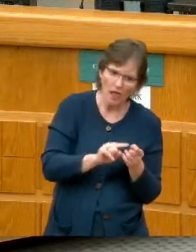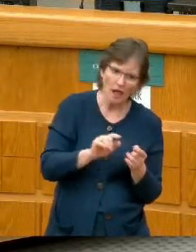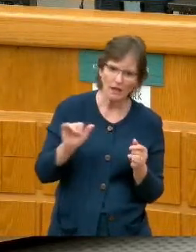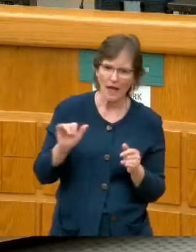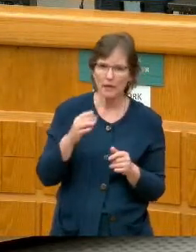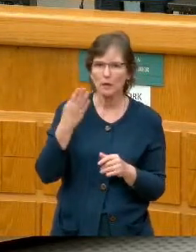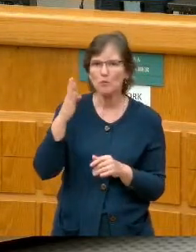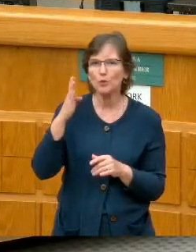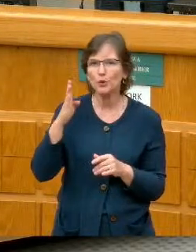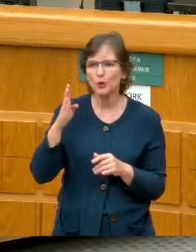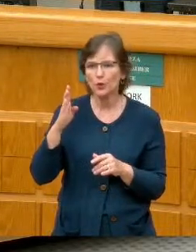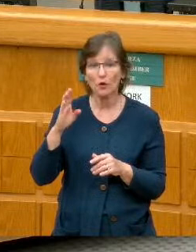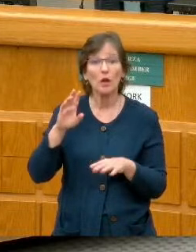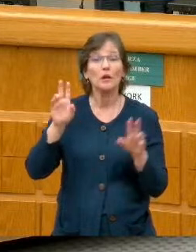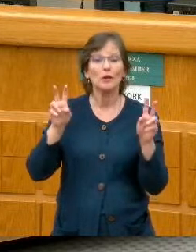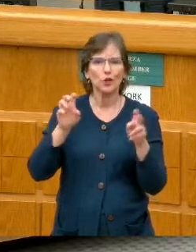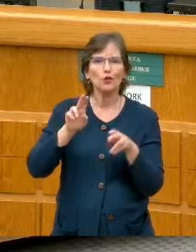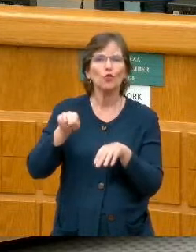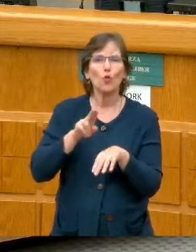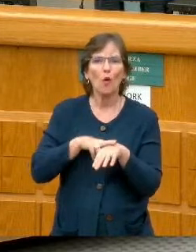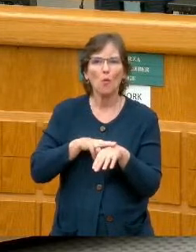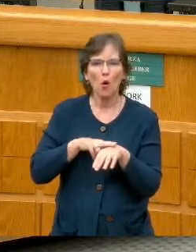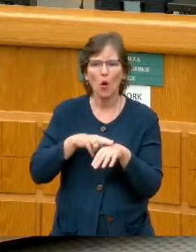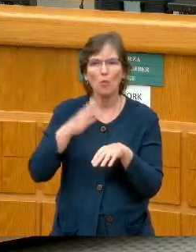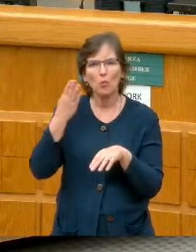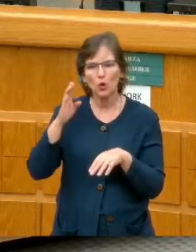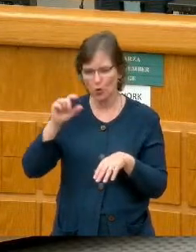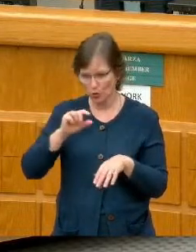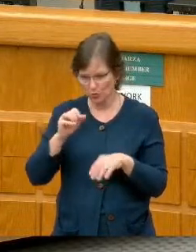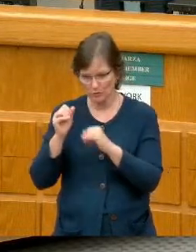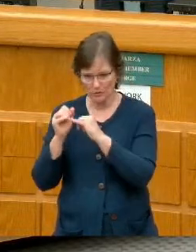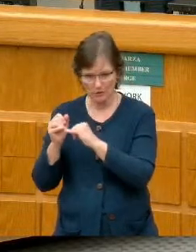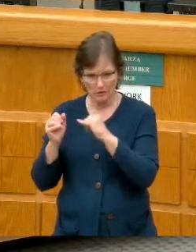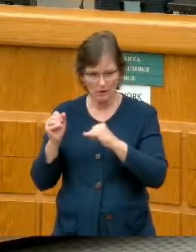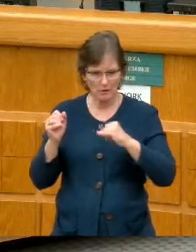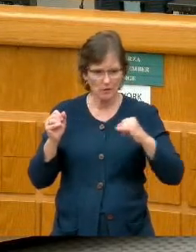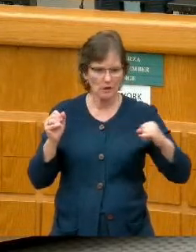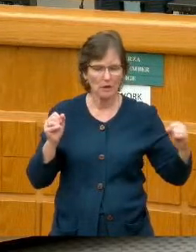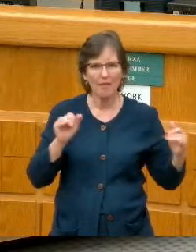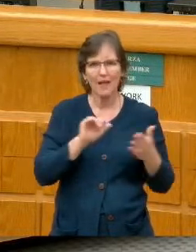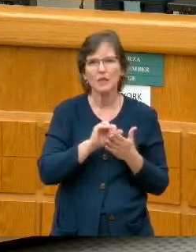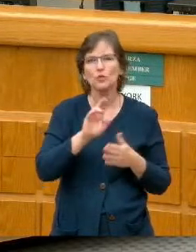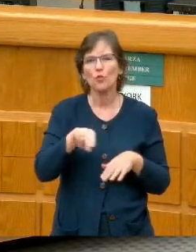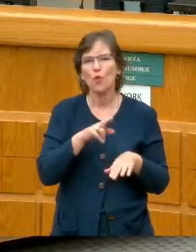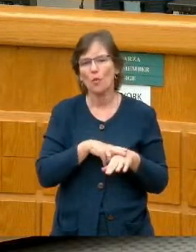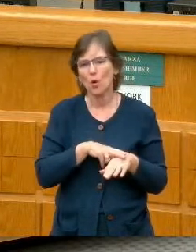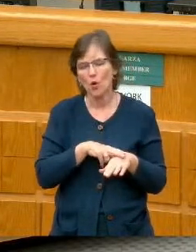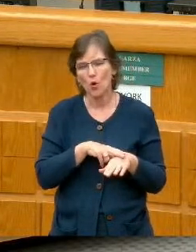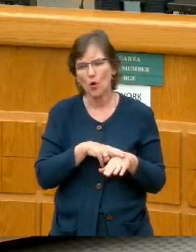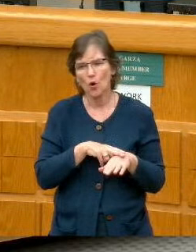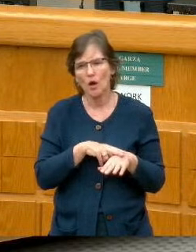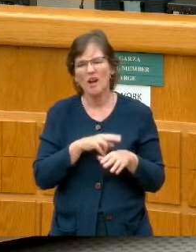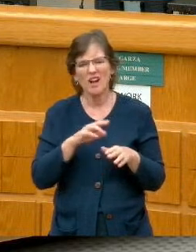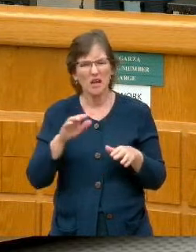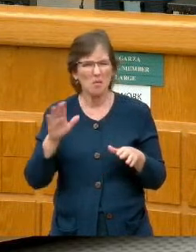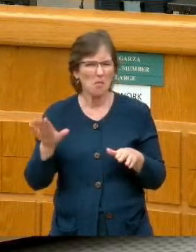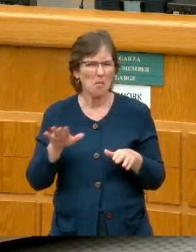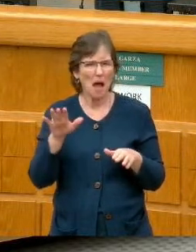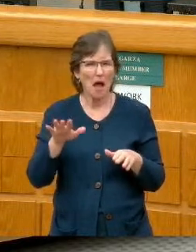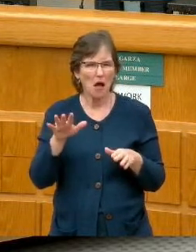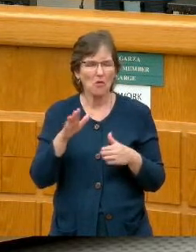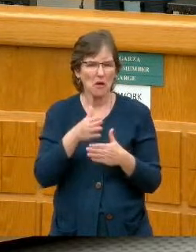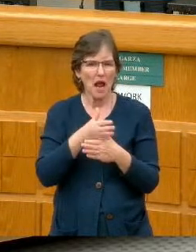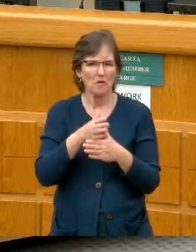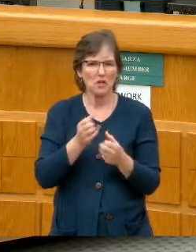that represents normal, if you will. So before we had the outbreak, the blue dashed line represents about how many people on average that were